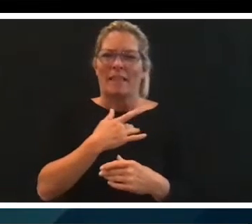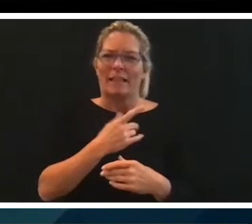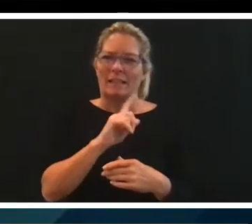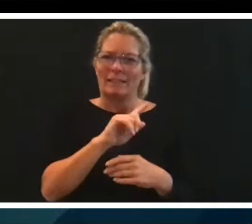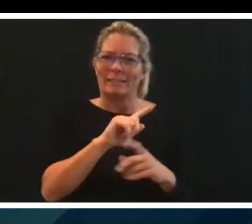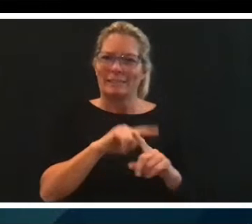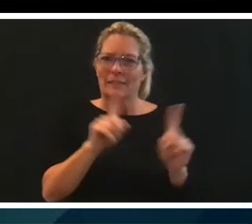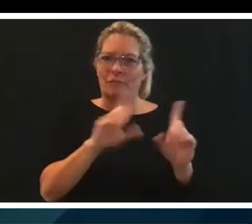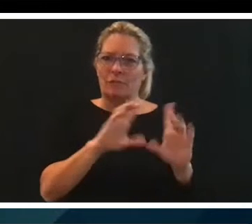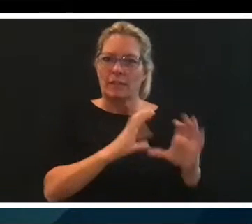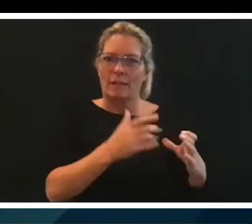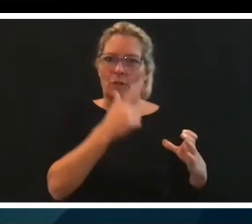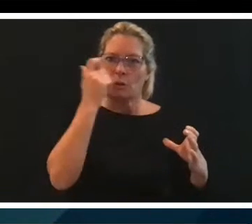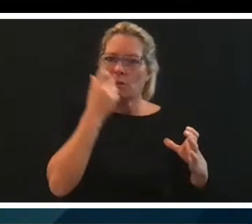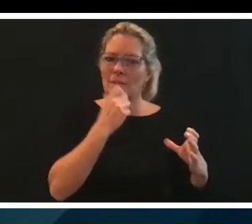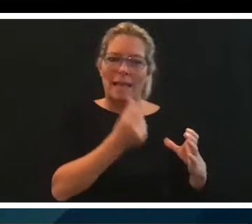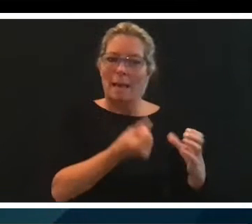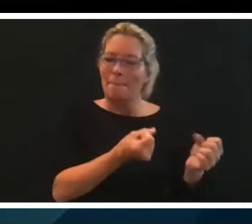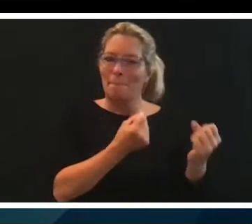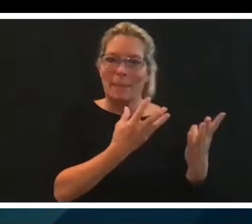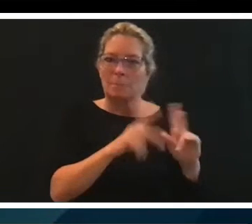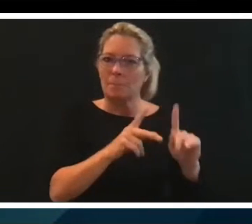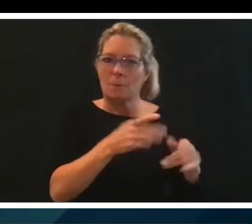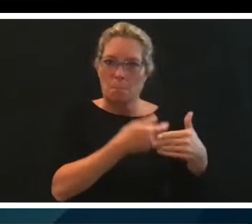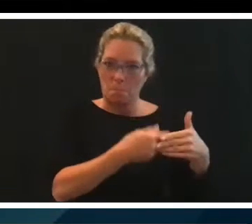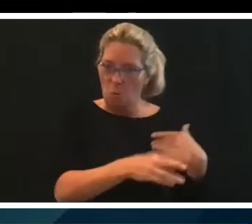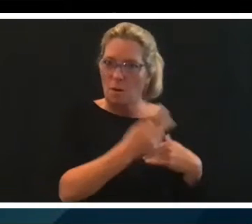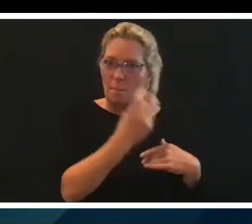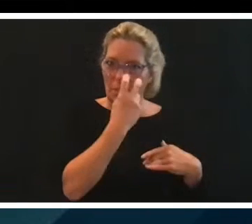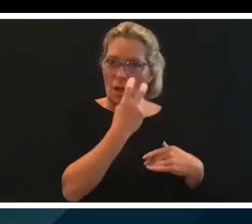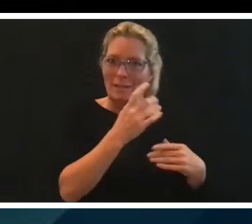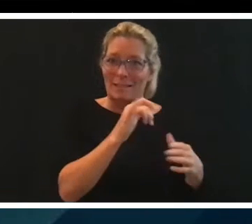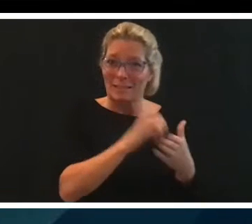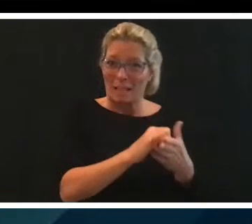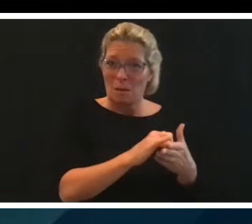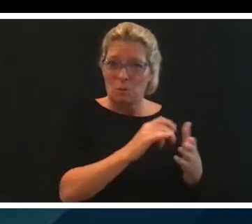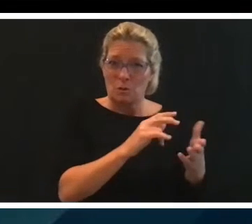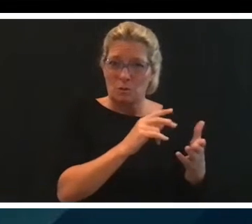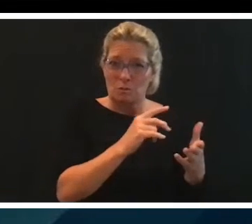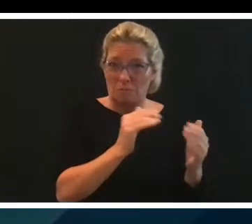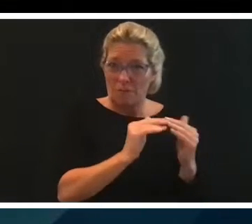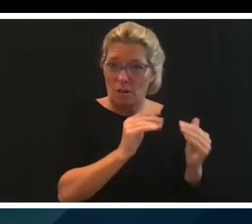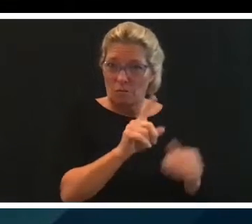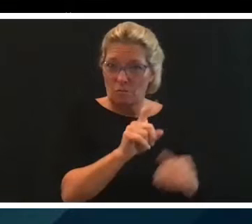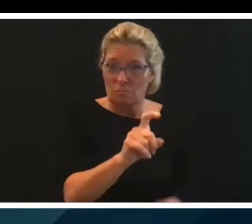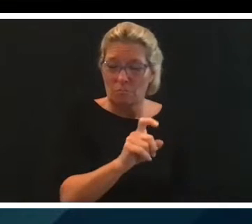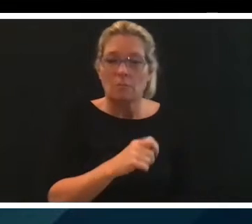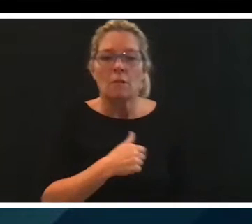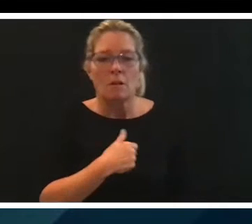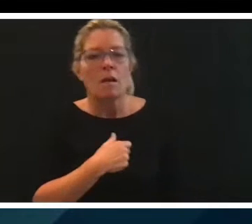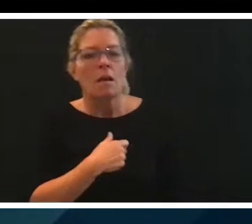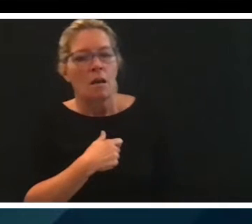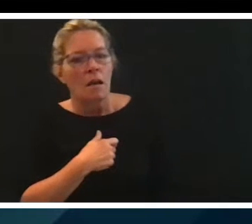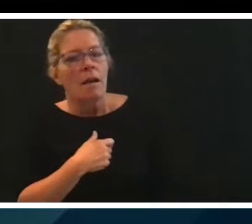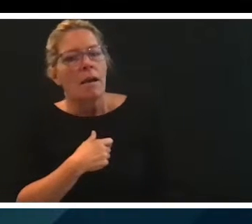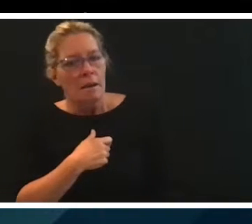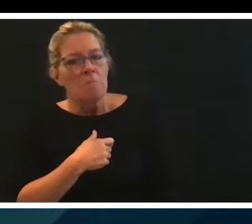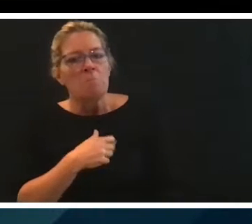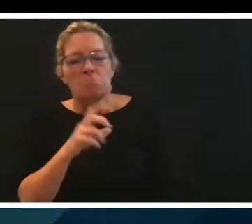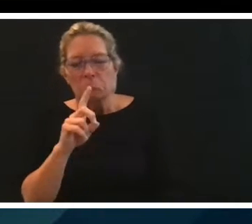other people in the community. Is that a fair thing to say? definitely, when you're a kid,